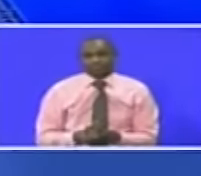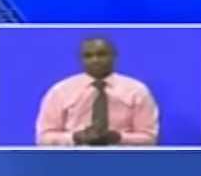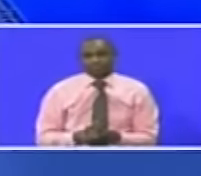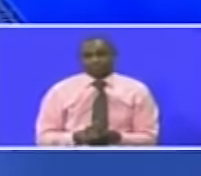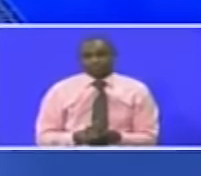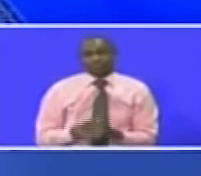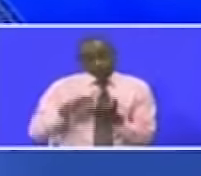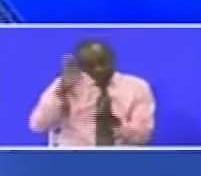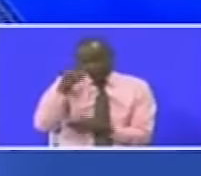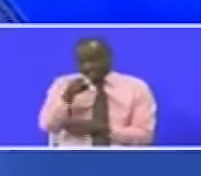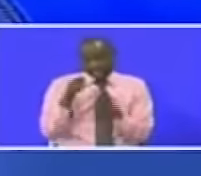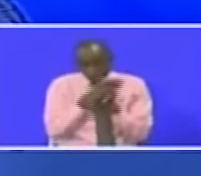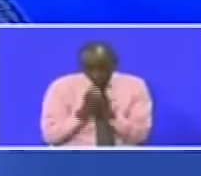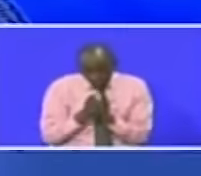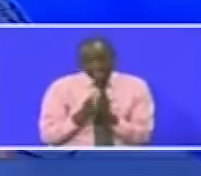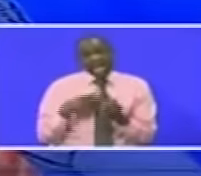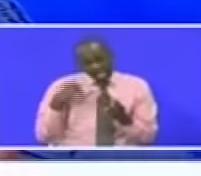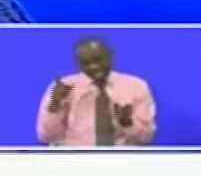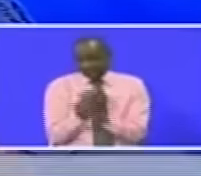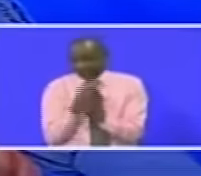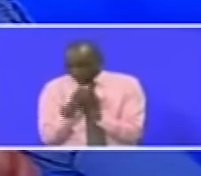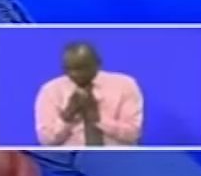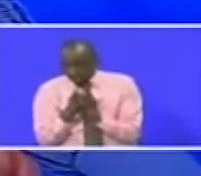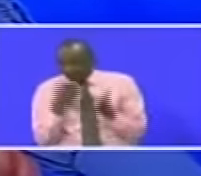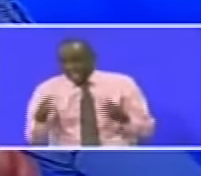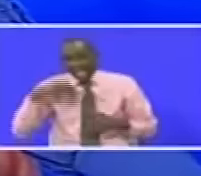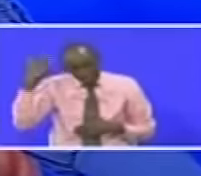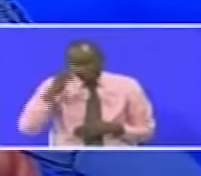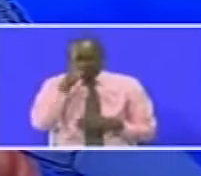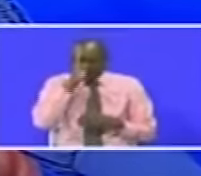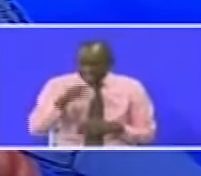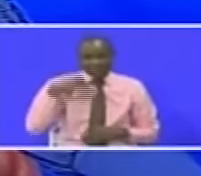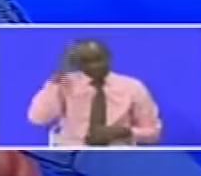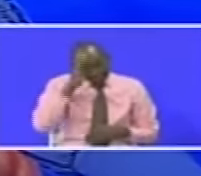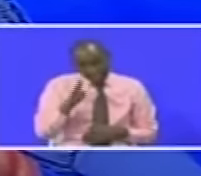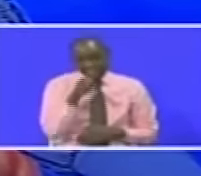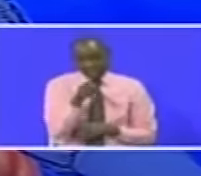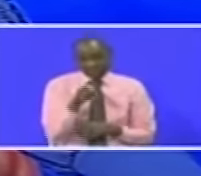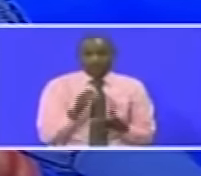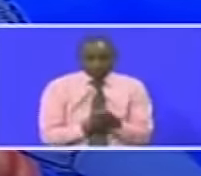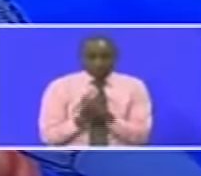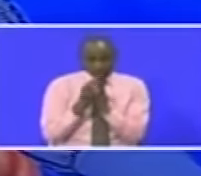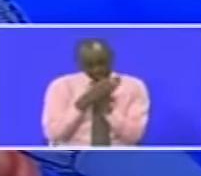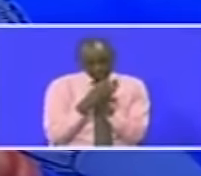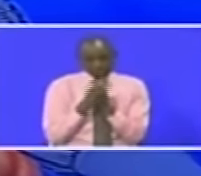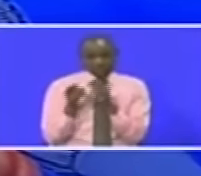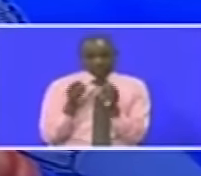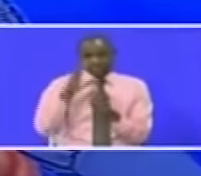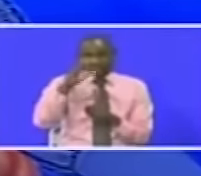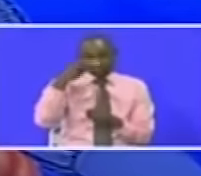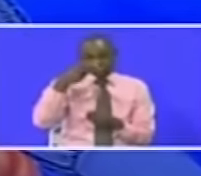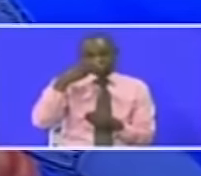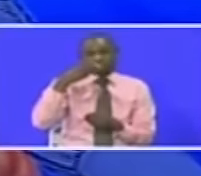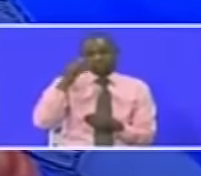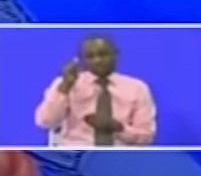Of course, for more on that and such stories, please do tune in every Sunday at 8:30 for the Chamwada Report right here on